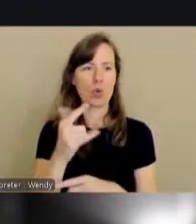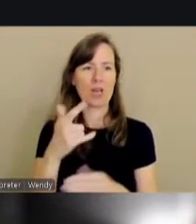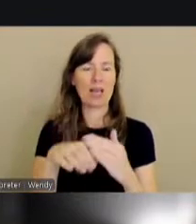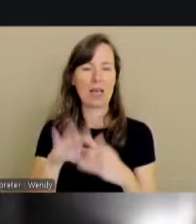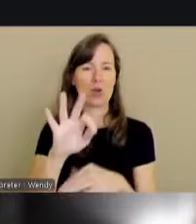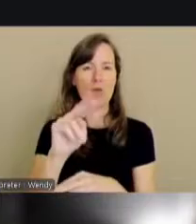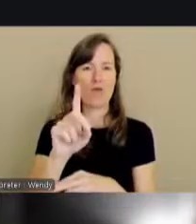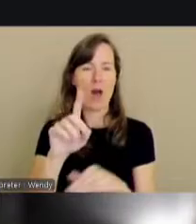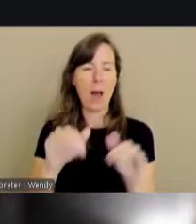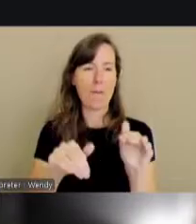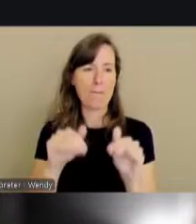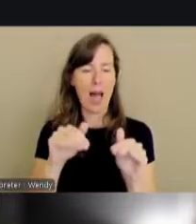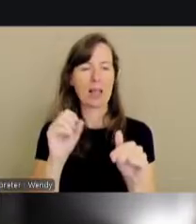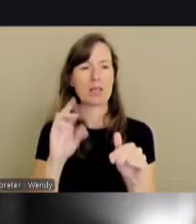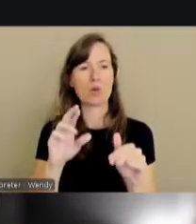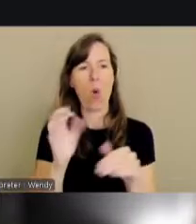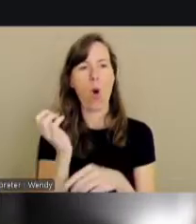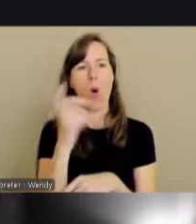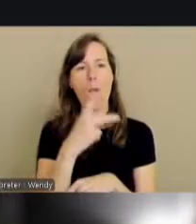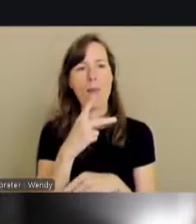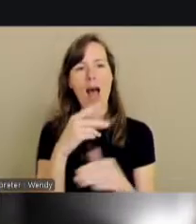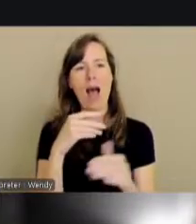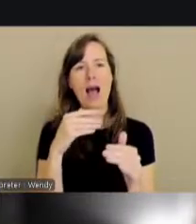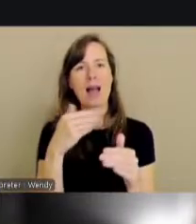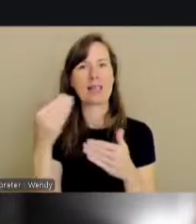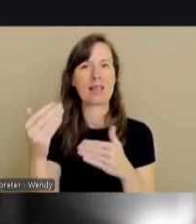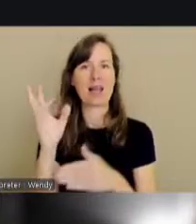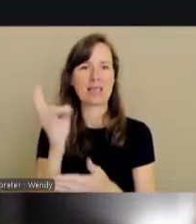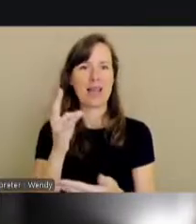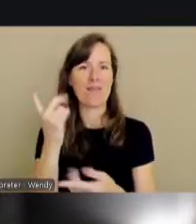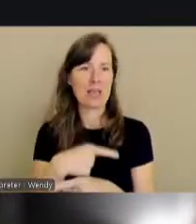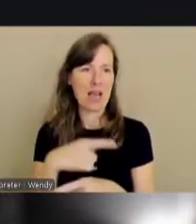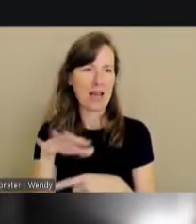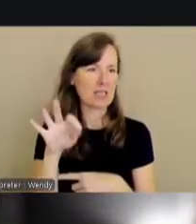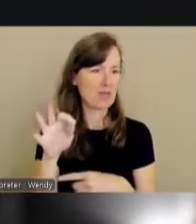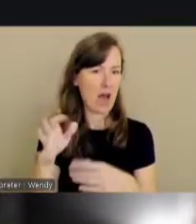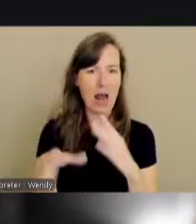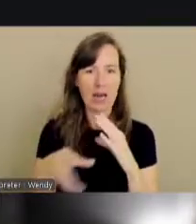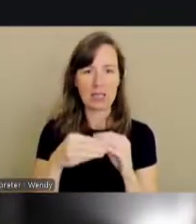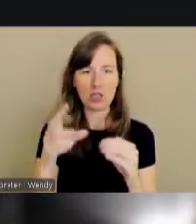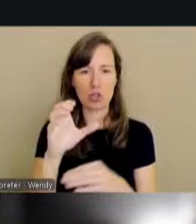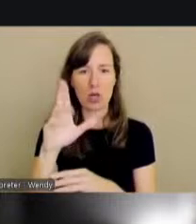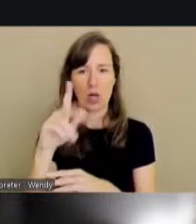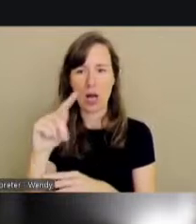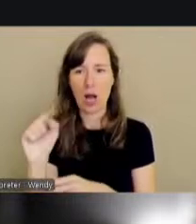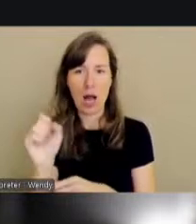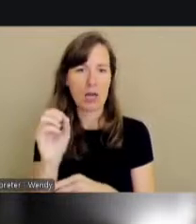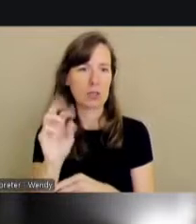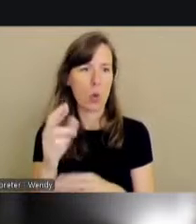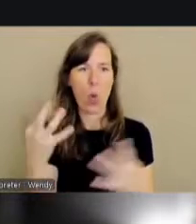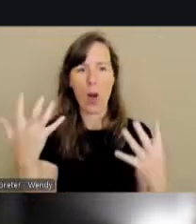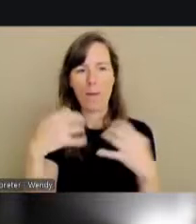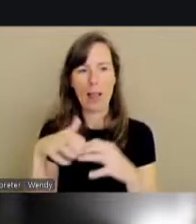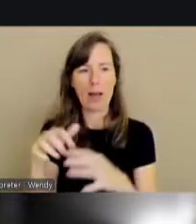you to go back and in the next 7 days find additional cuts of X amount, or a blend of the two.